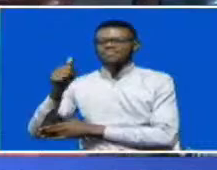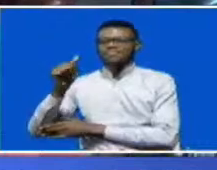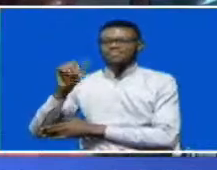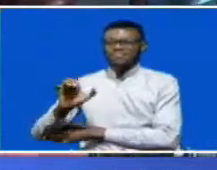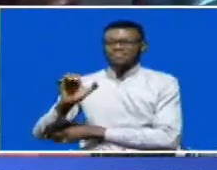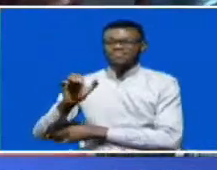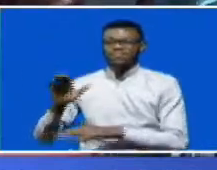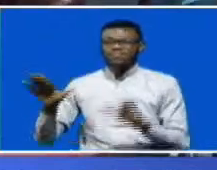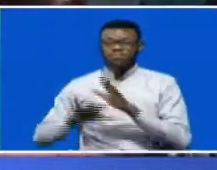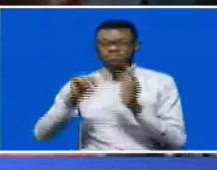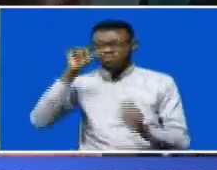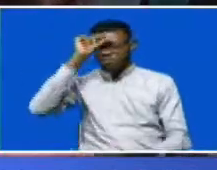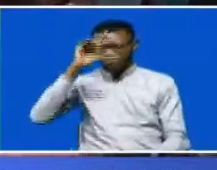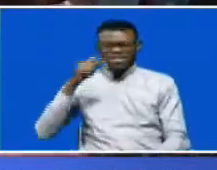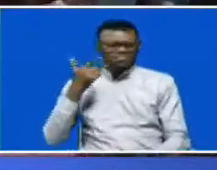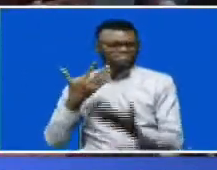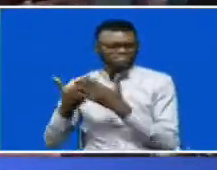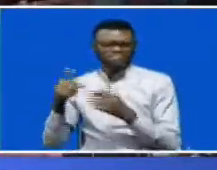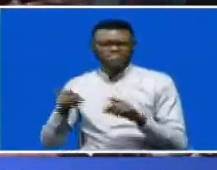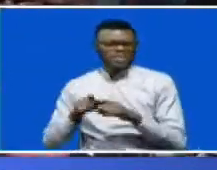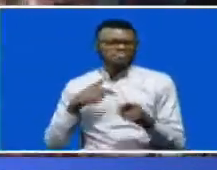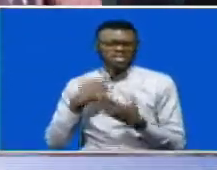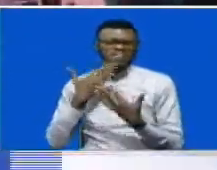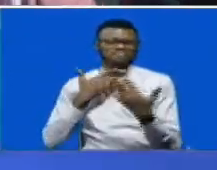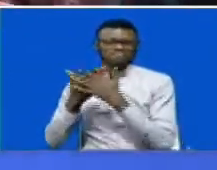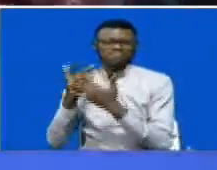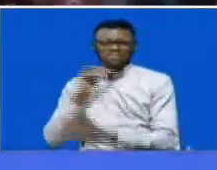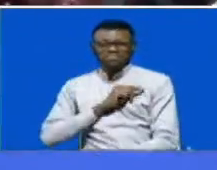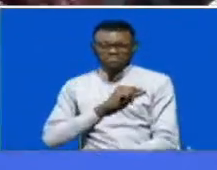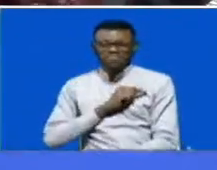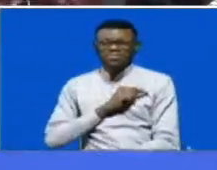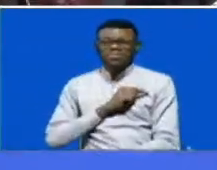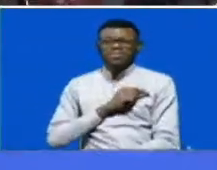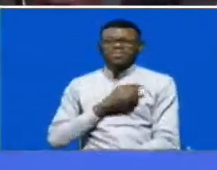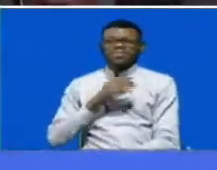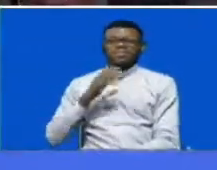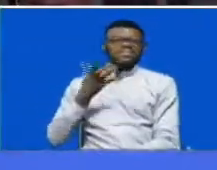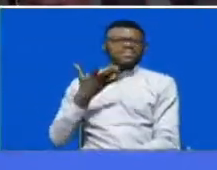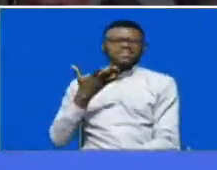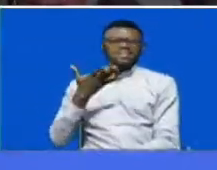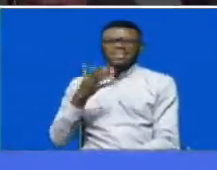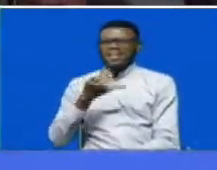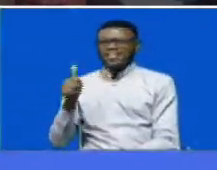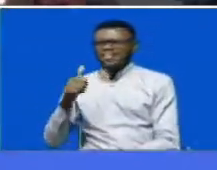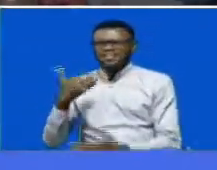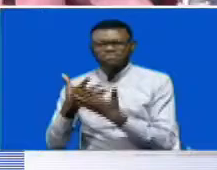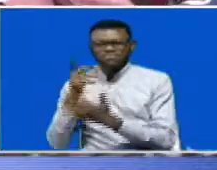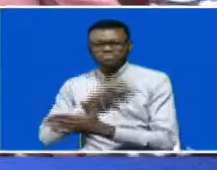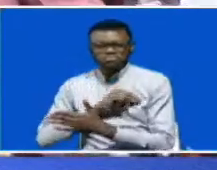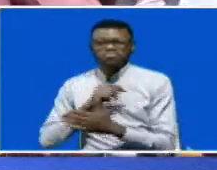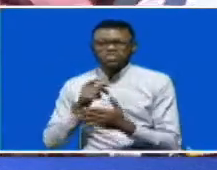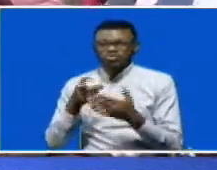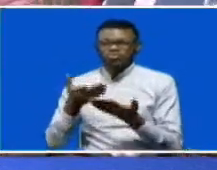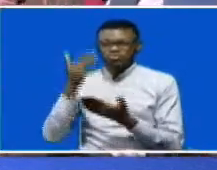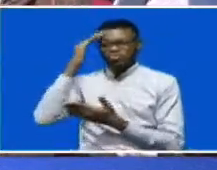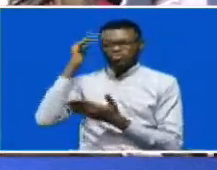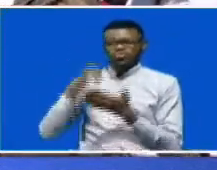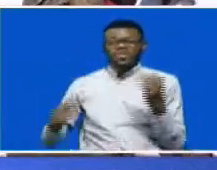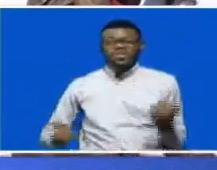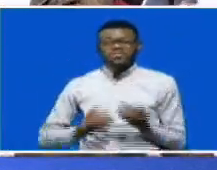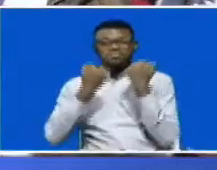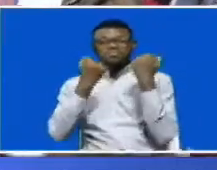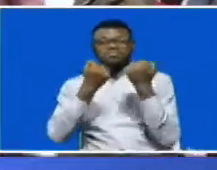mine. Deputy Governor is arrested, I am arrested, Omwando is arrested. Your guess is as good as mine. The